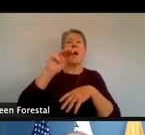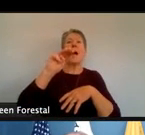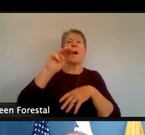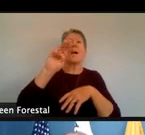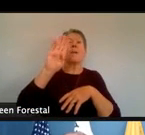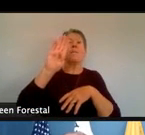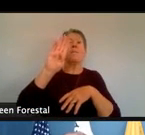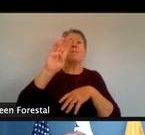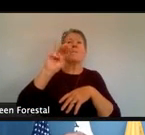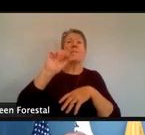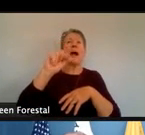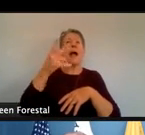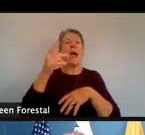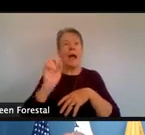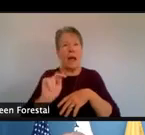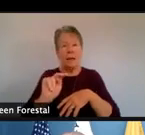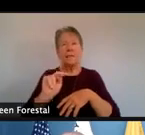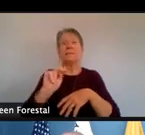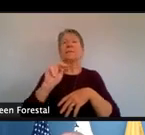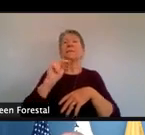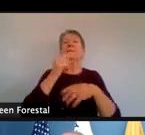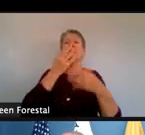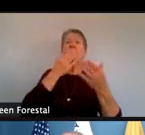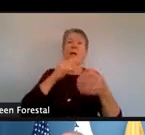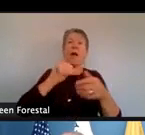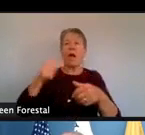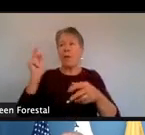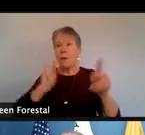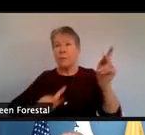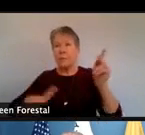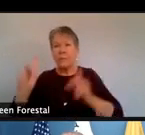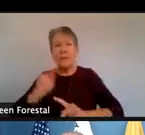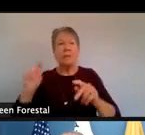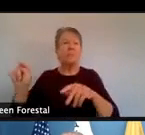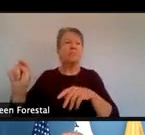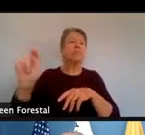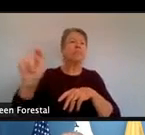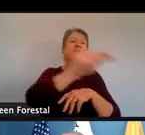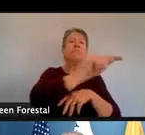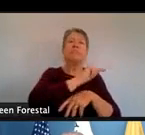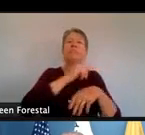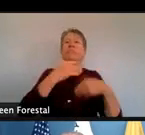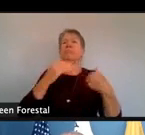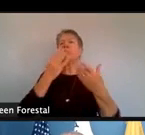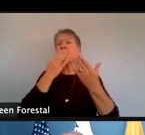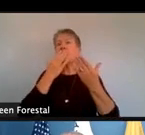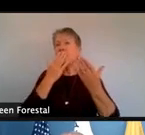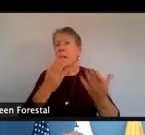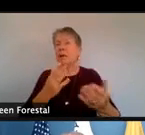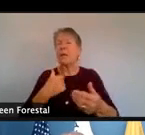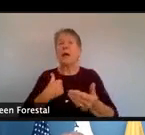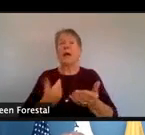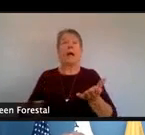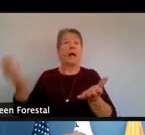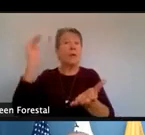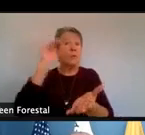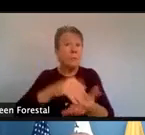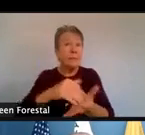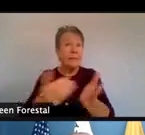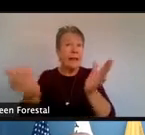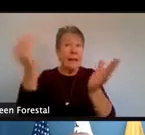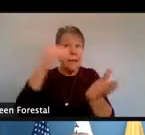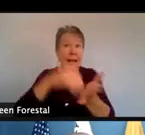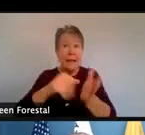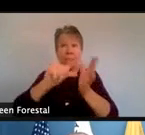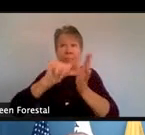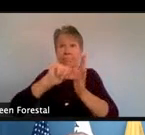I think I'd reiterate the point that we ended on a minute ago, and that is it's in the private spaces. It's just doing the right thing.